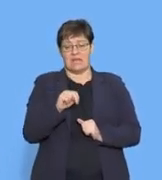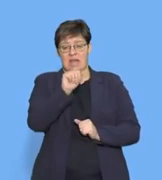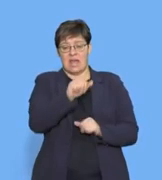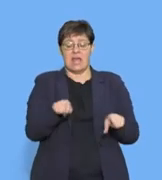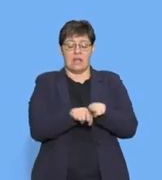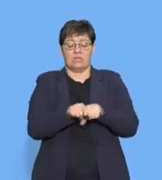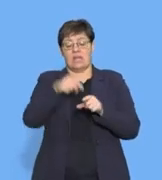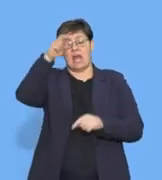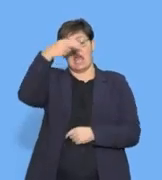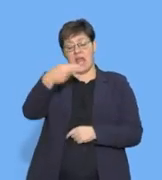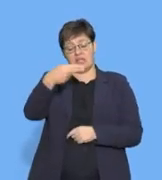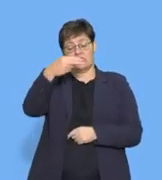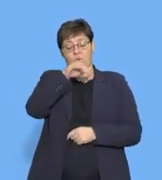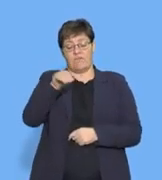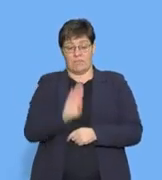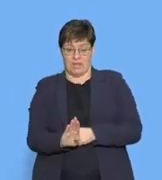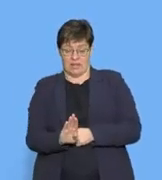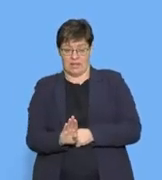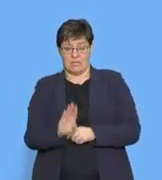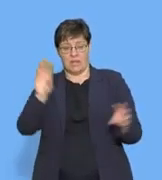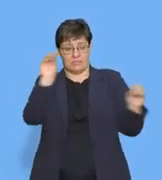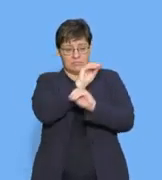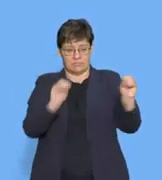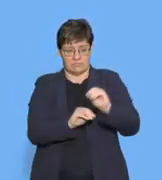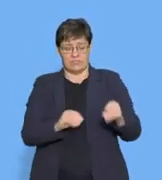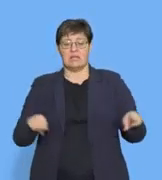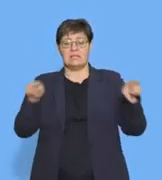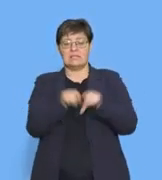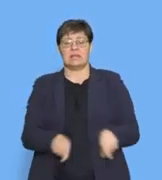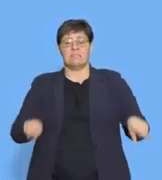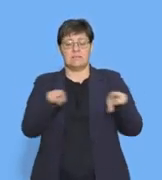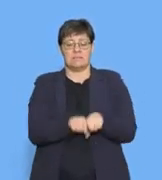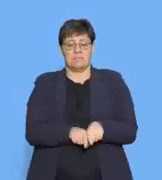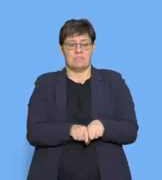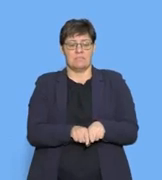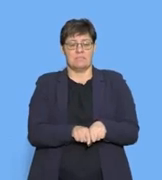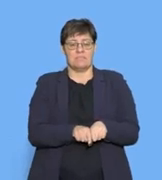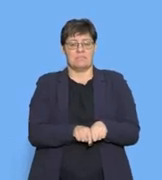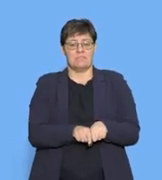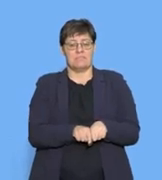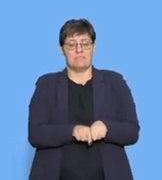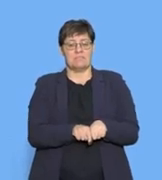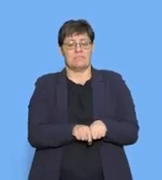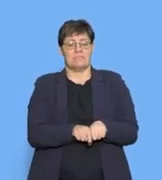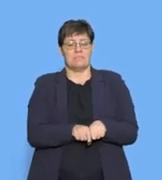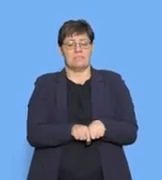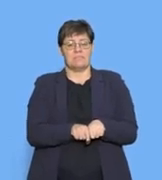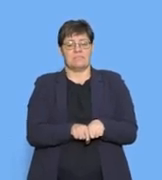that sine of A is equal to H over B. And when we rearrange this again, we end up with the